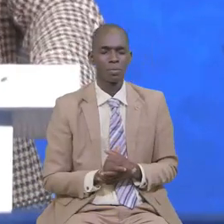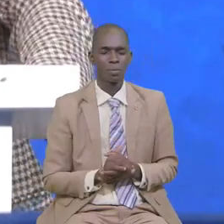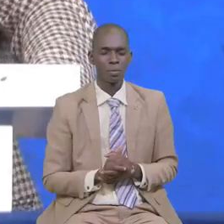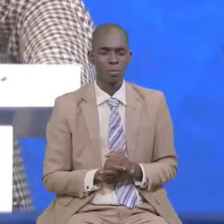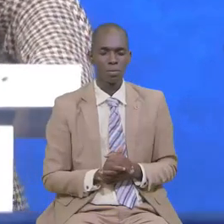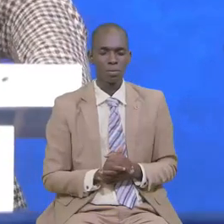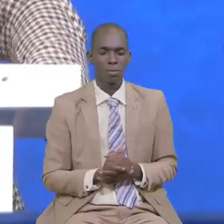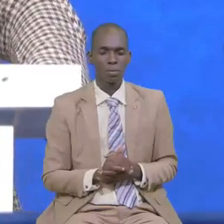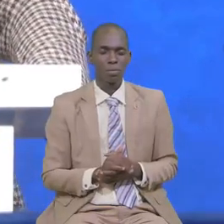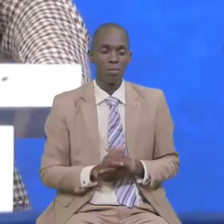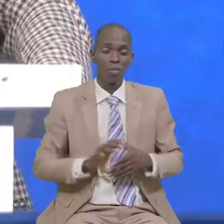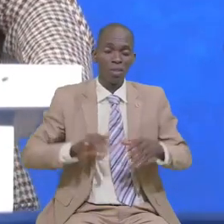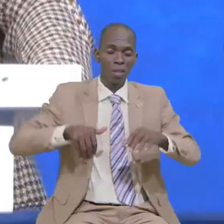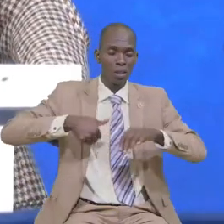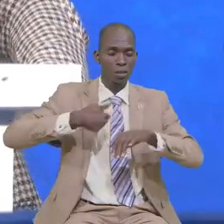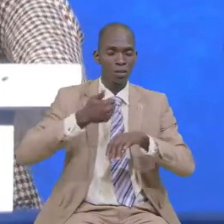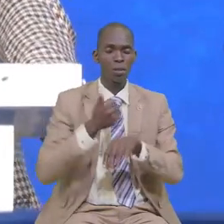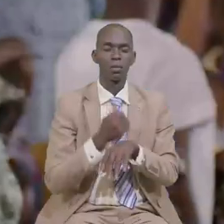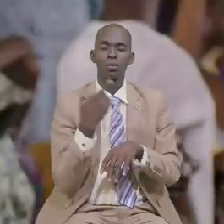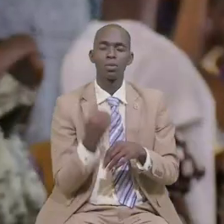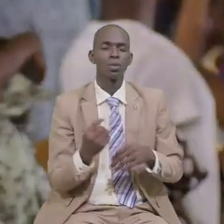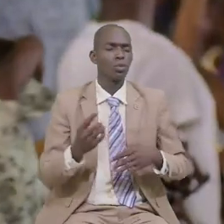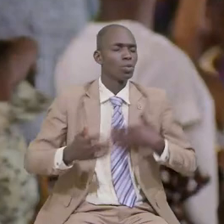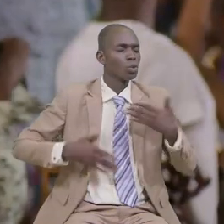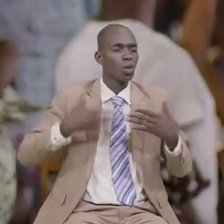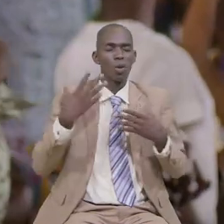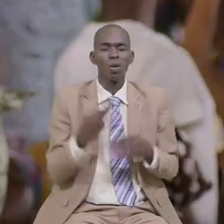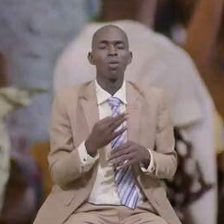Confirm the joy of salvation in every heart.